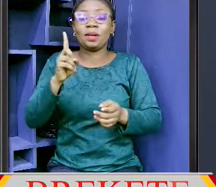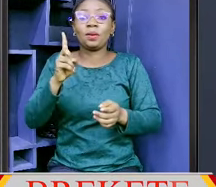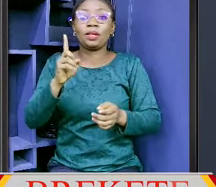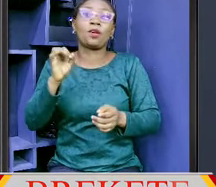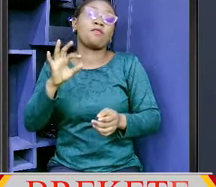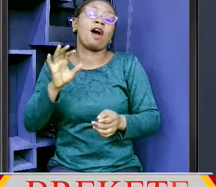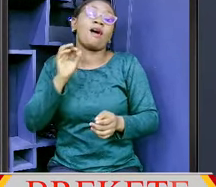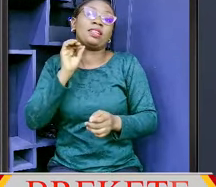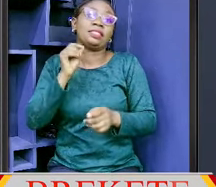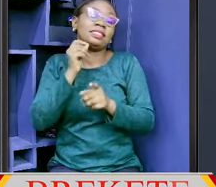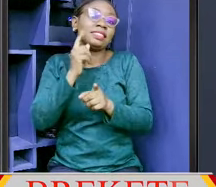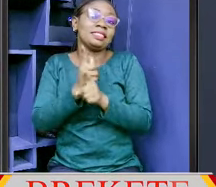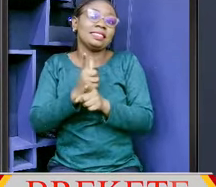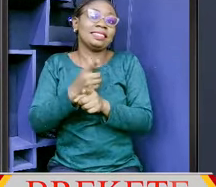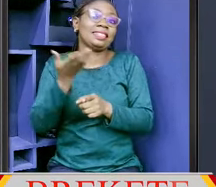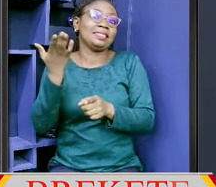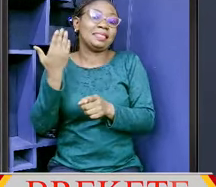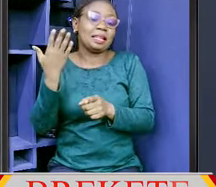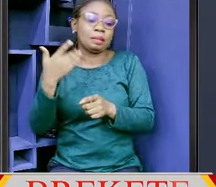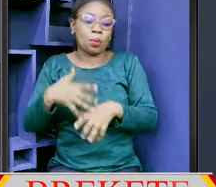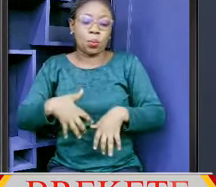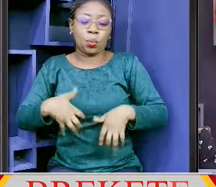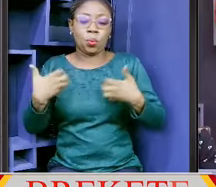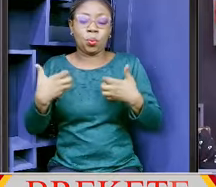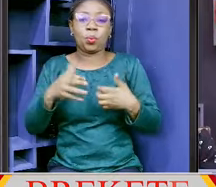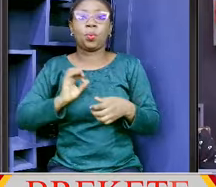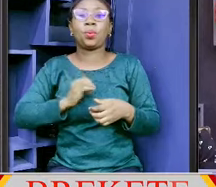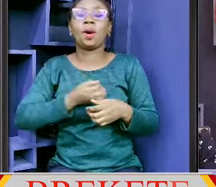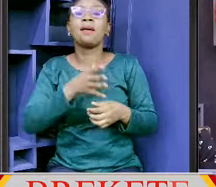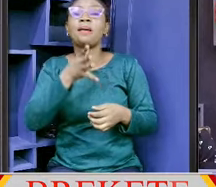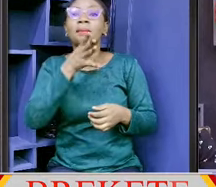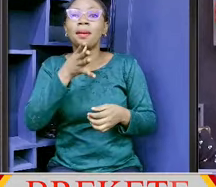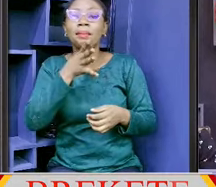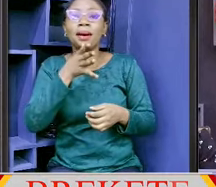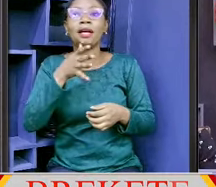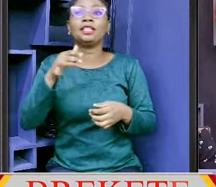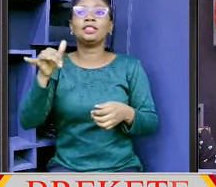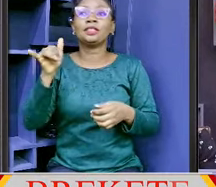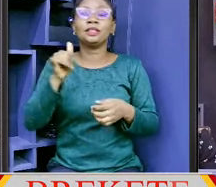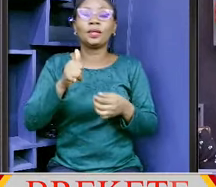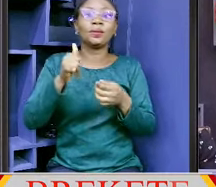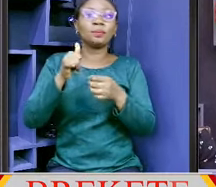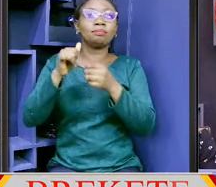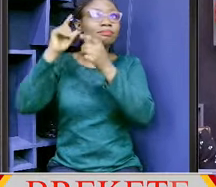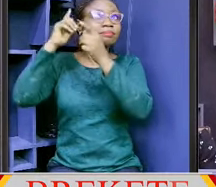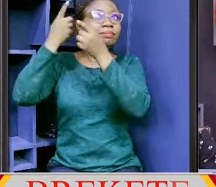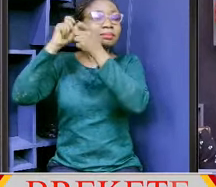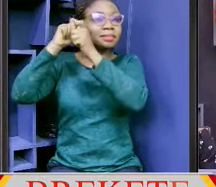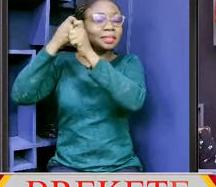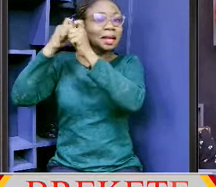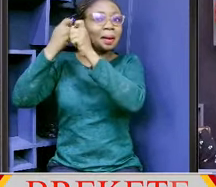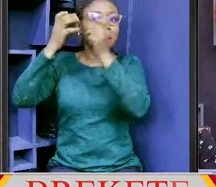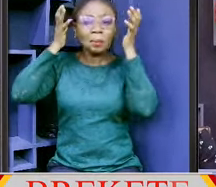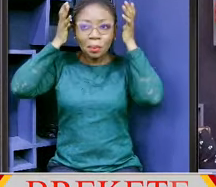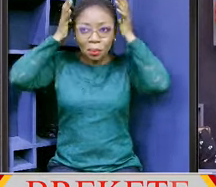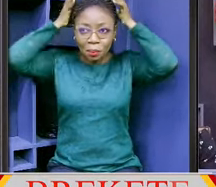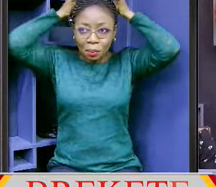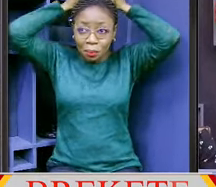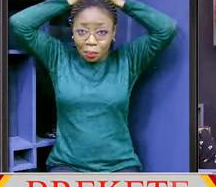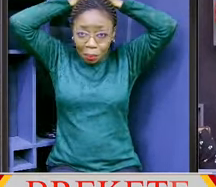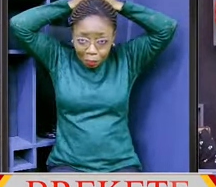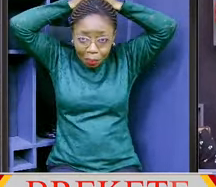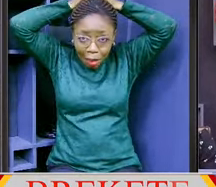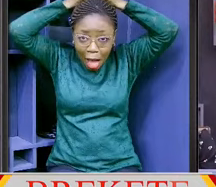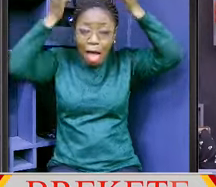sisters those days offend our mama. They okay, sir. Plant a shuku, can carry bucket of water, give